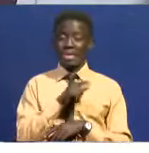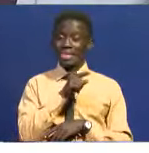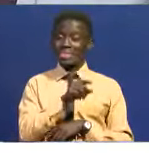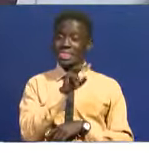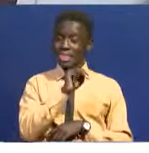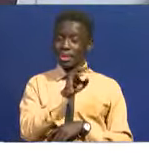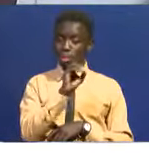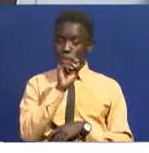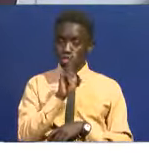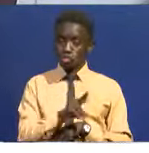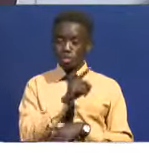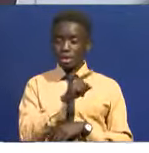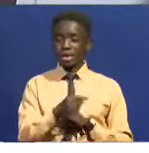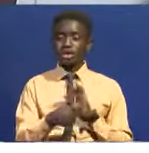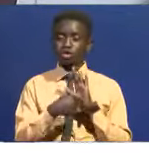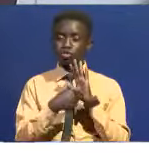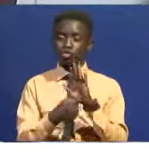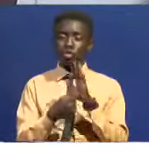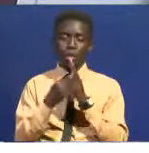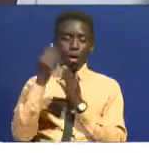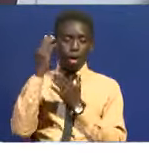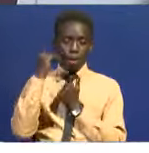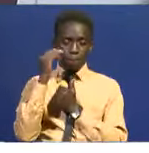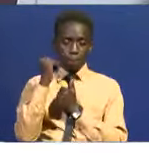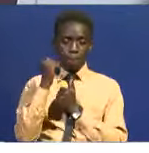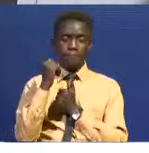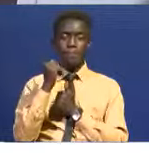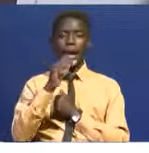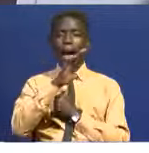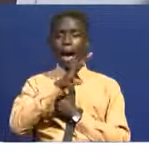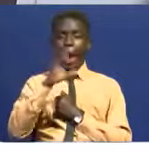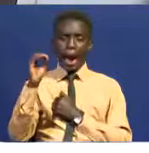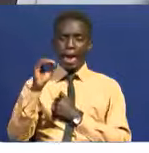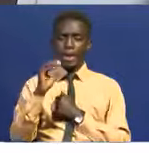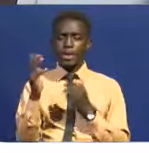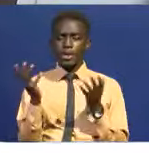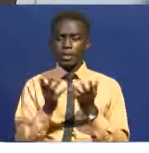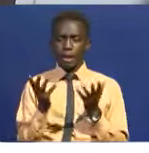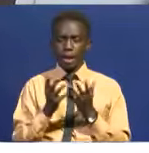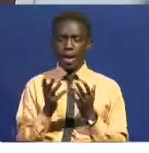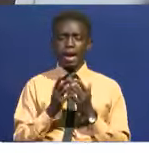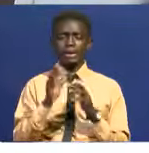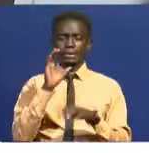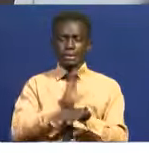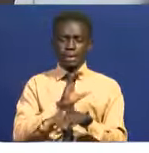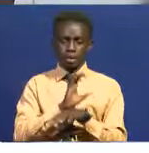the hopes and aspiration of a progressive church